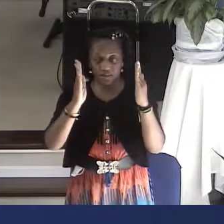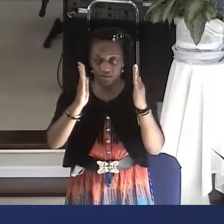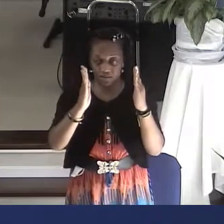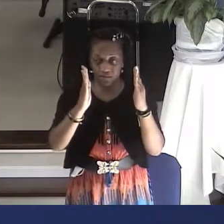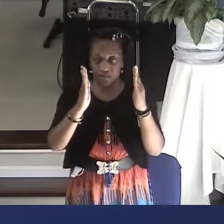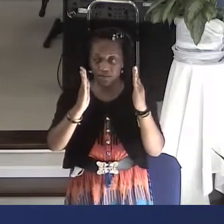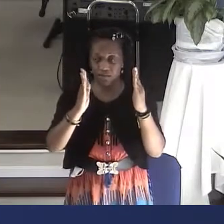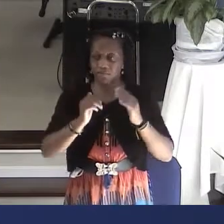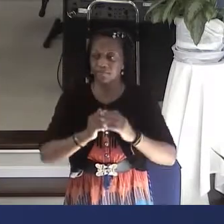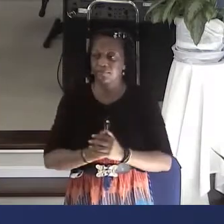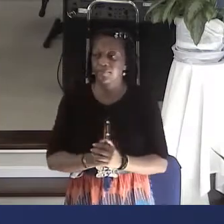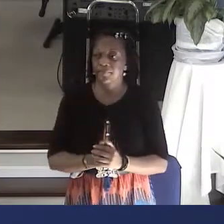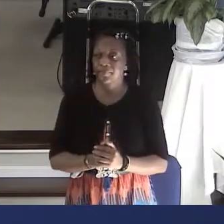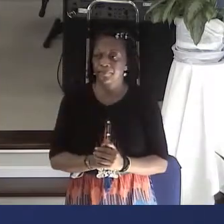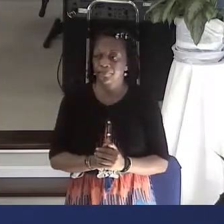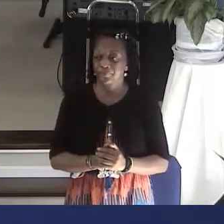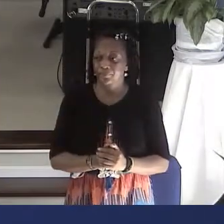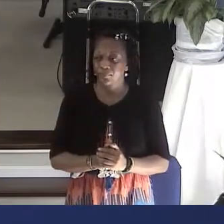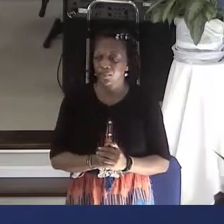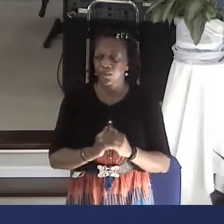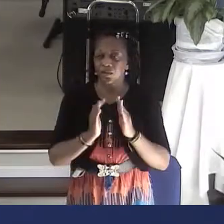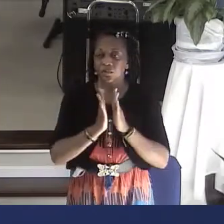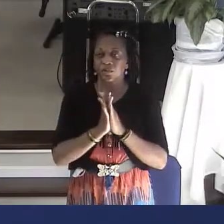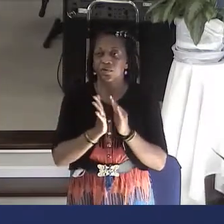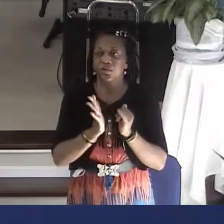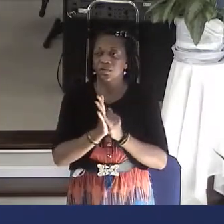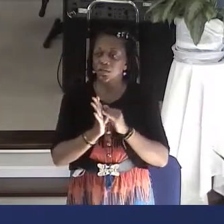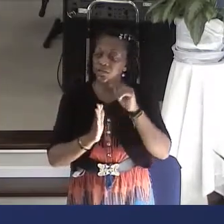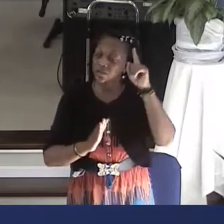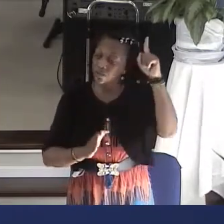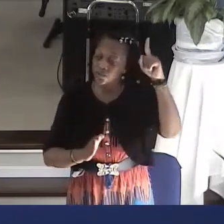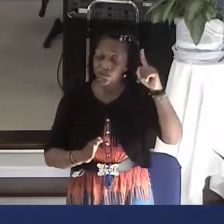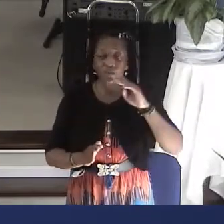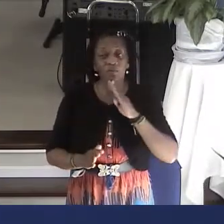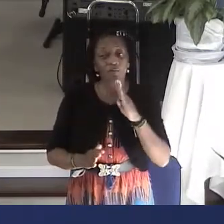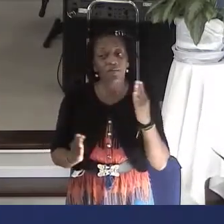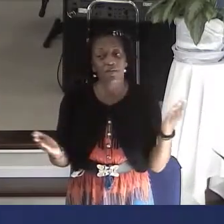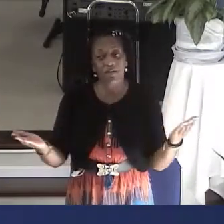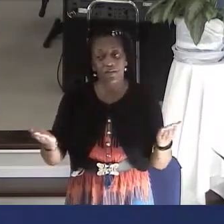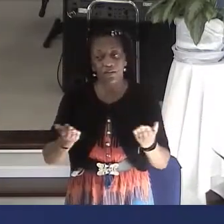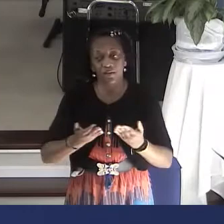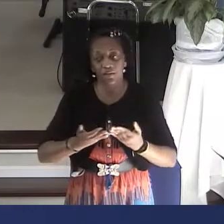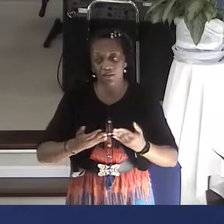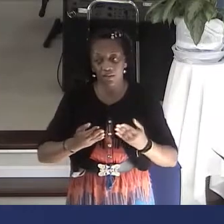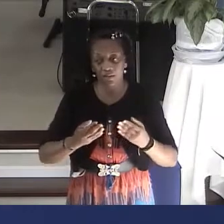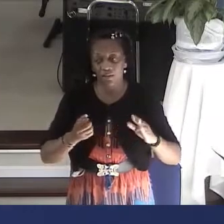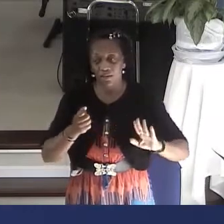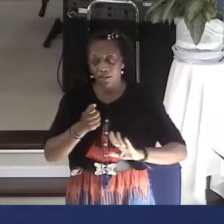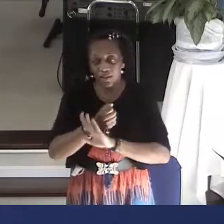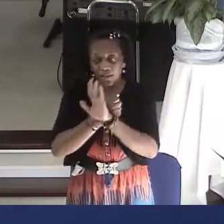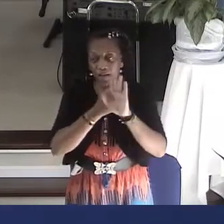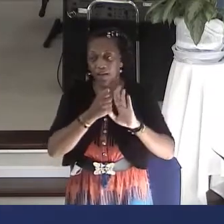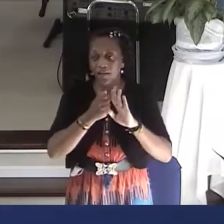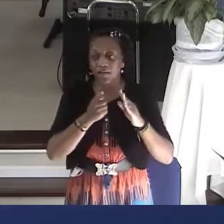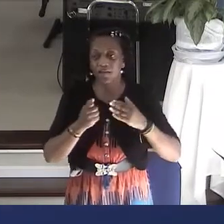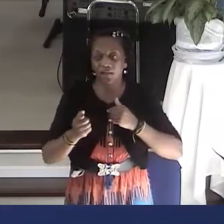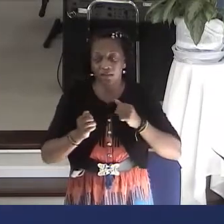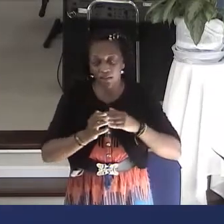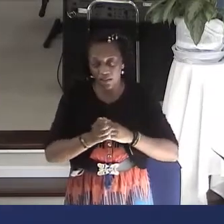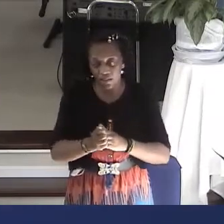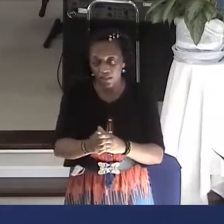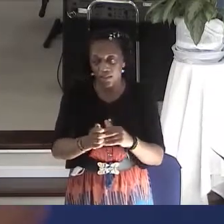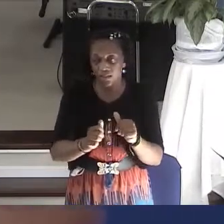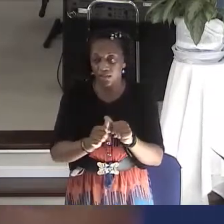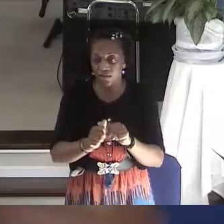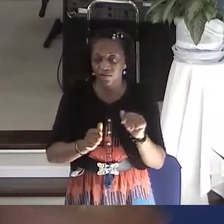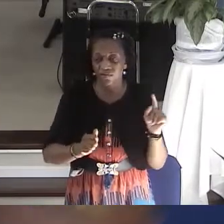will be here guiding and guiding each person. Oh God, we put our country before you.